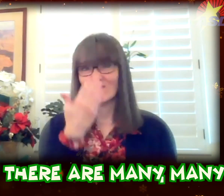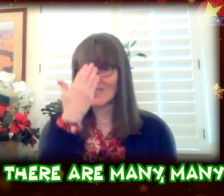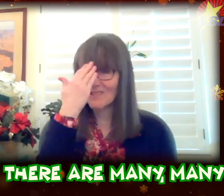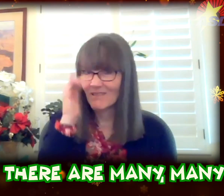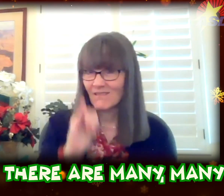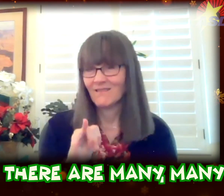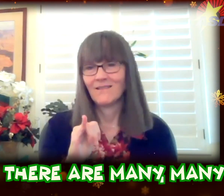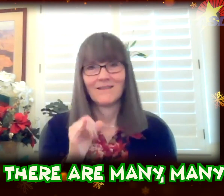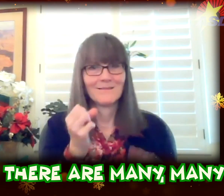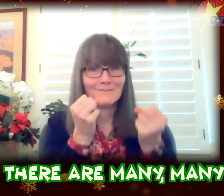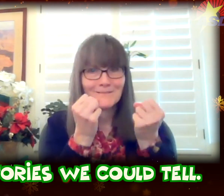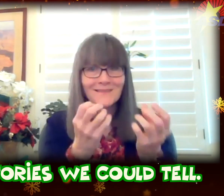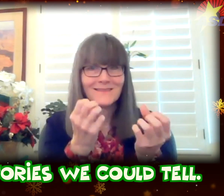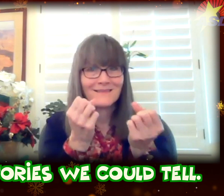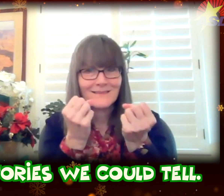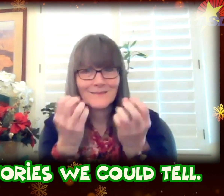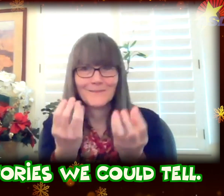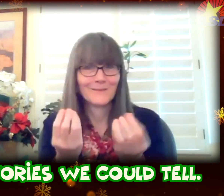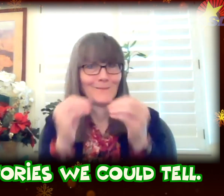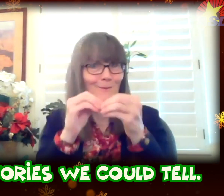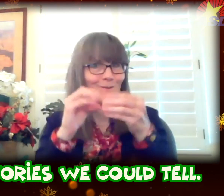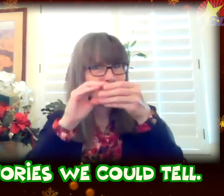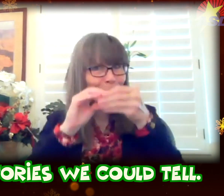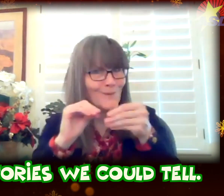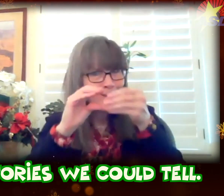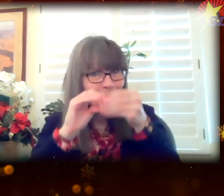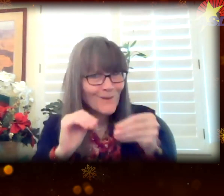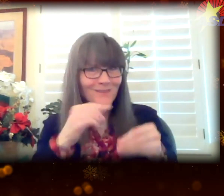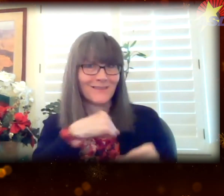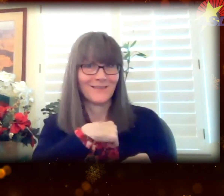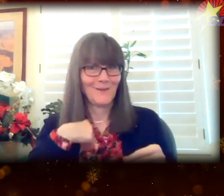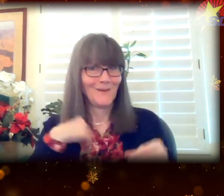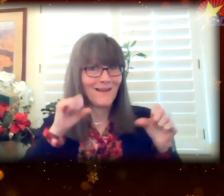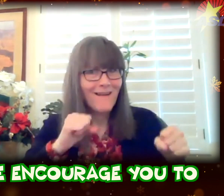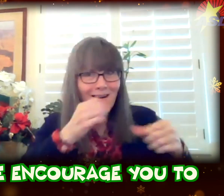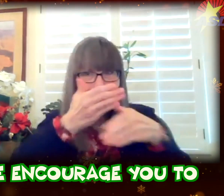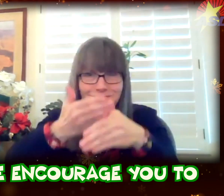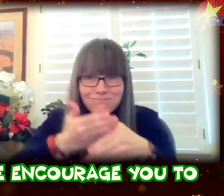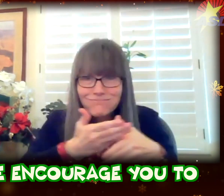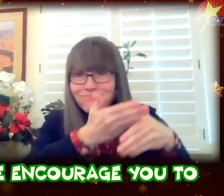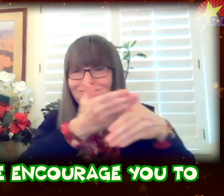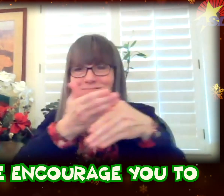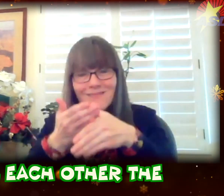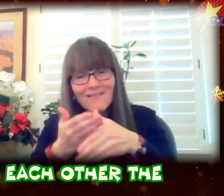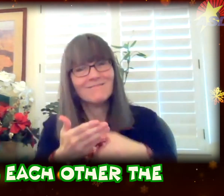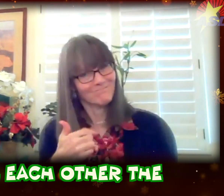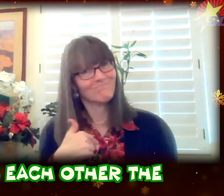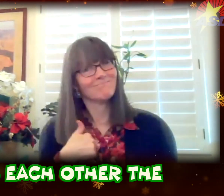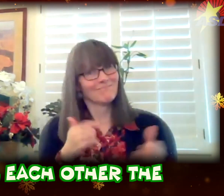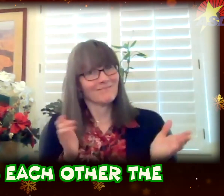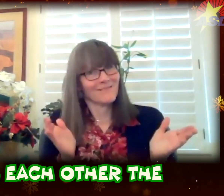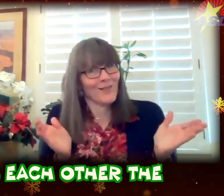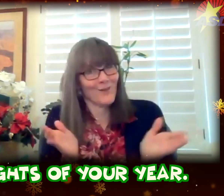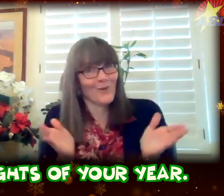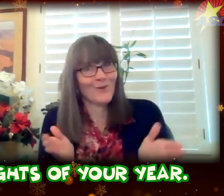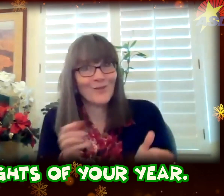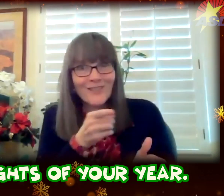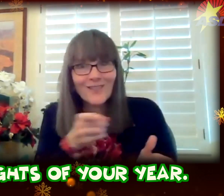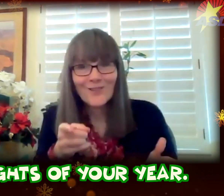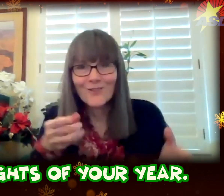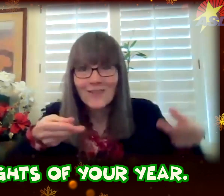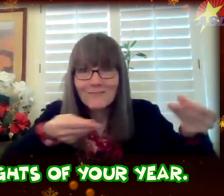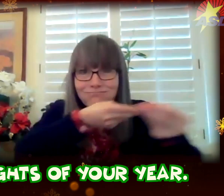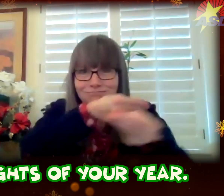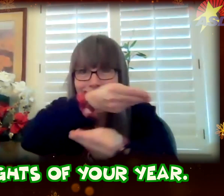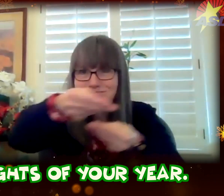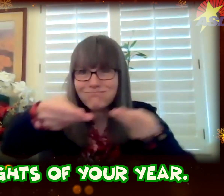We know there are many, many more stories we could tell, and we encourage you to tell each other the